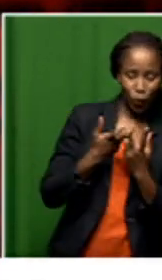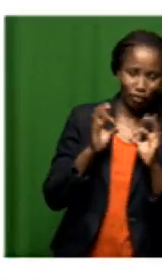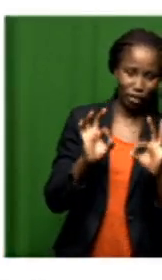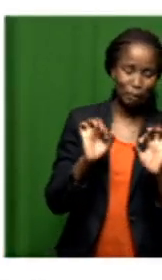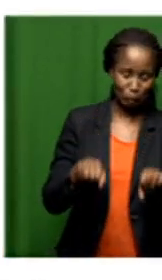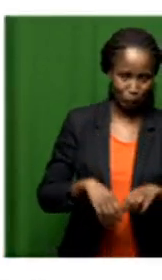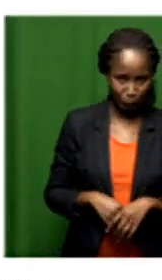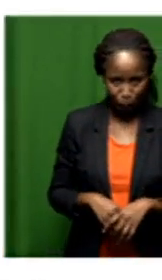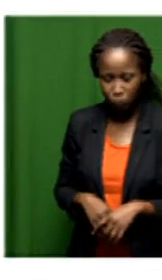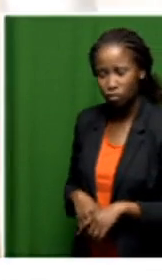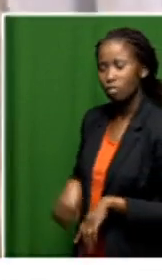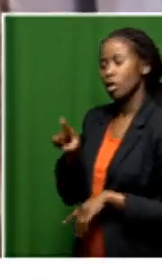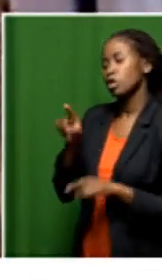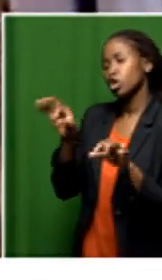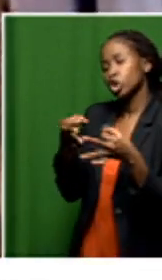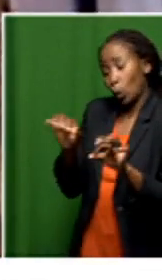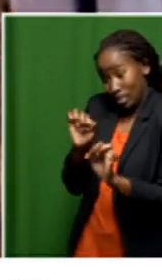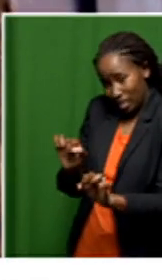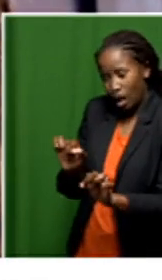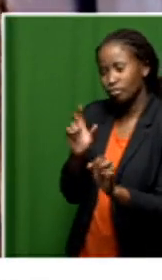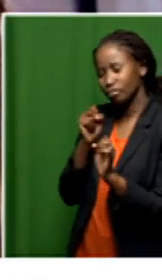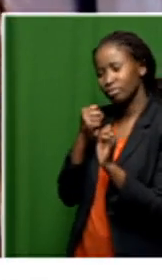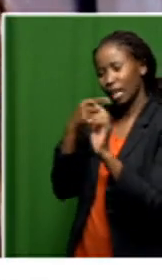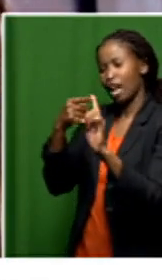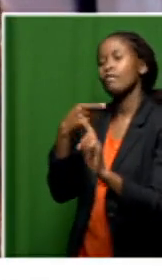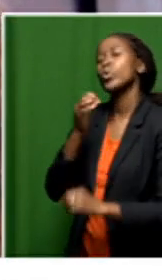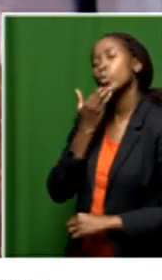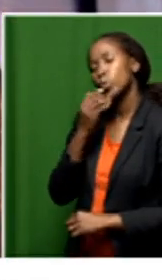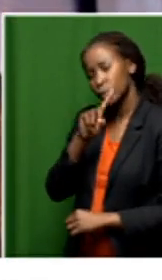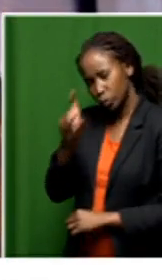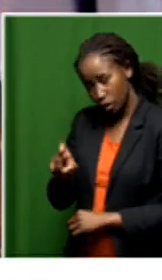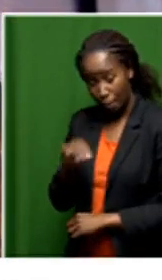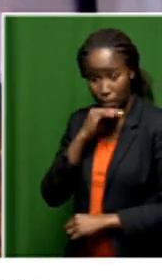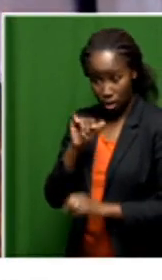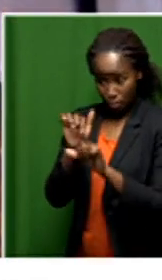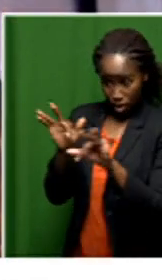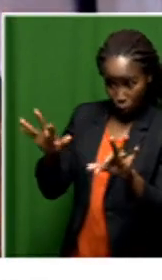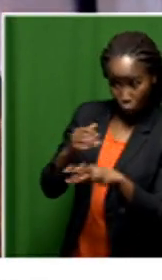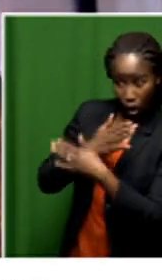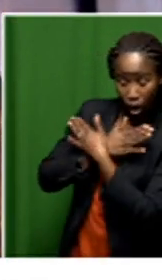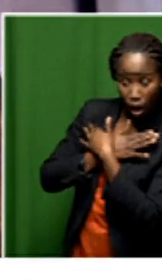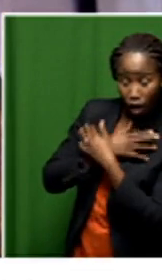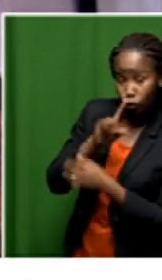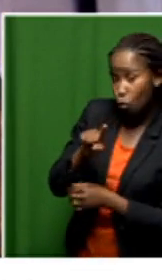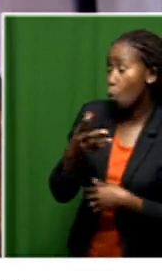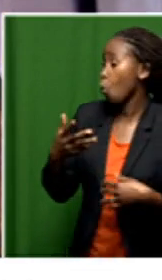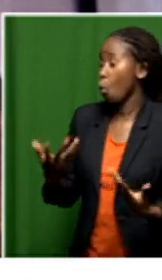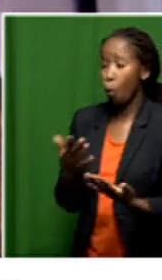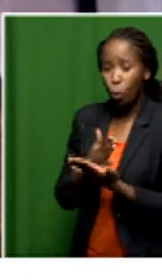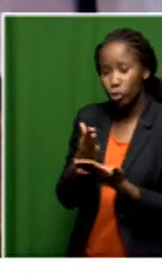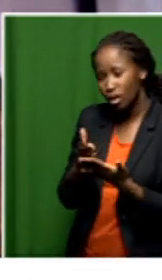aimed at? I mean, who is it targeted at? Is it targeted at those who are in love, those who are singletons, or those who are